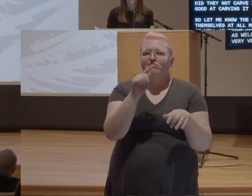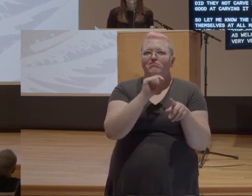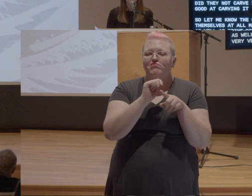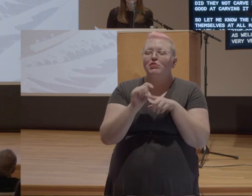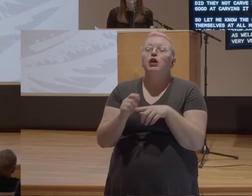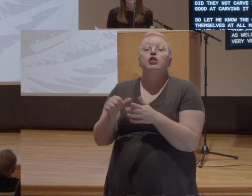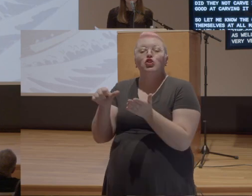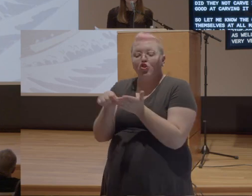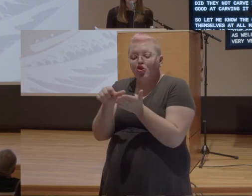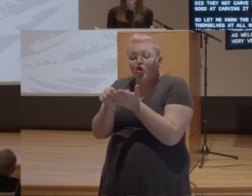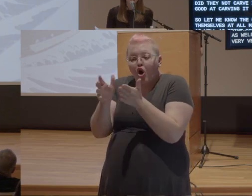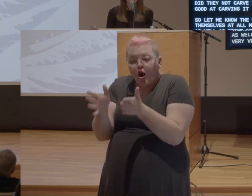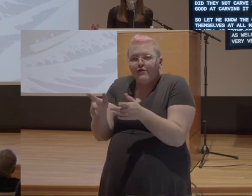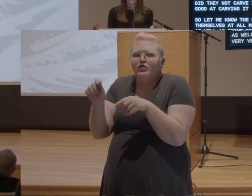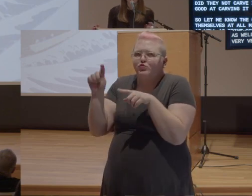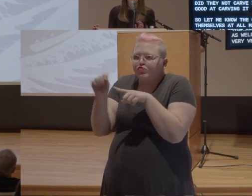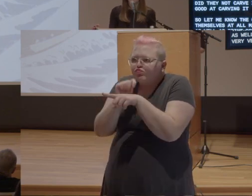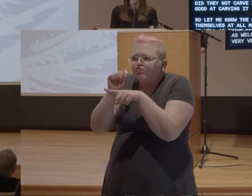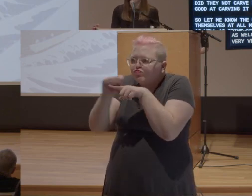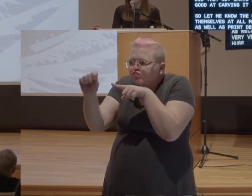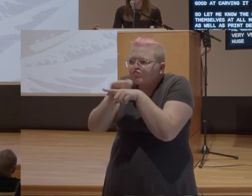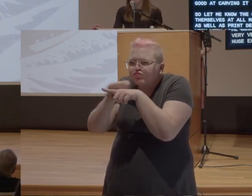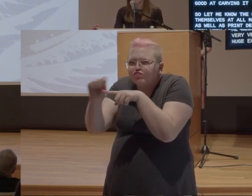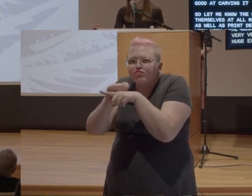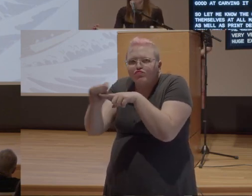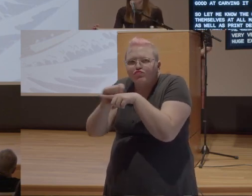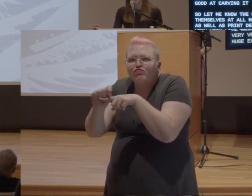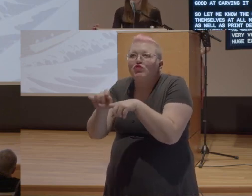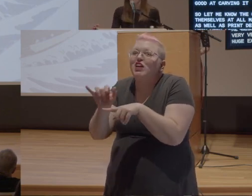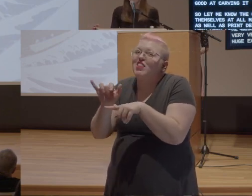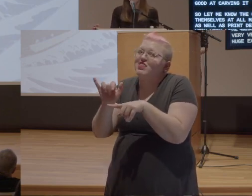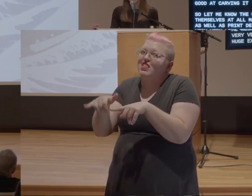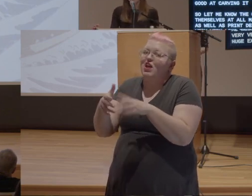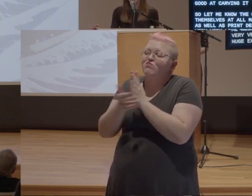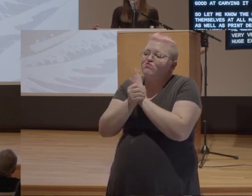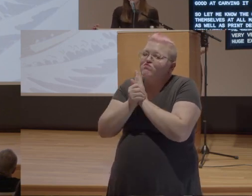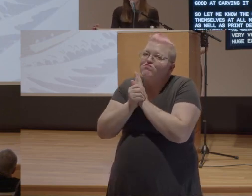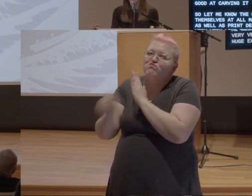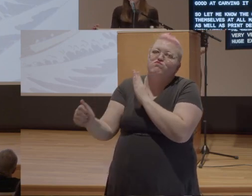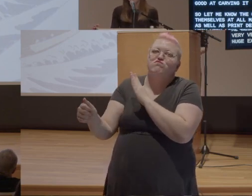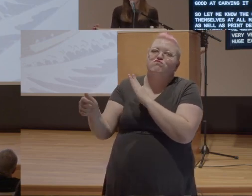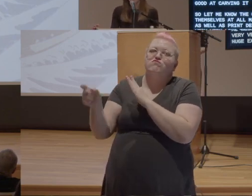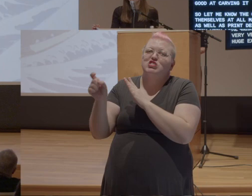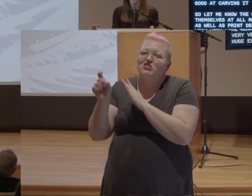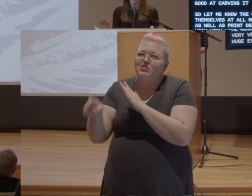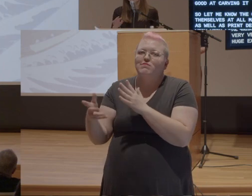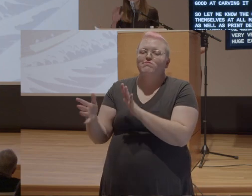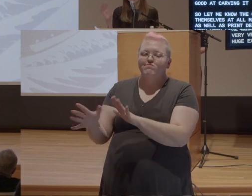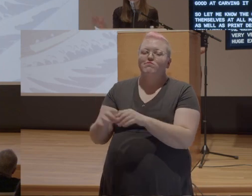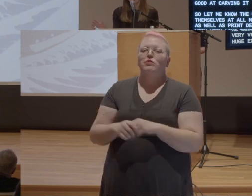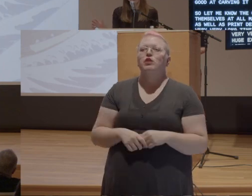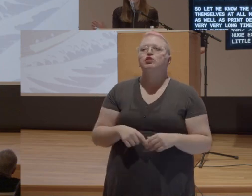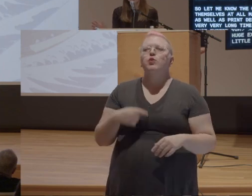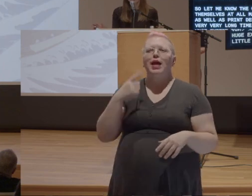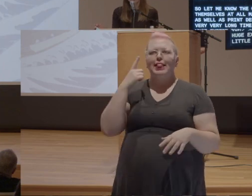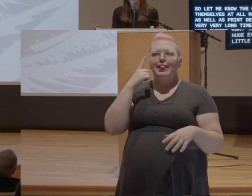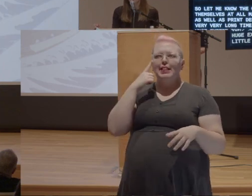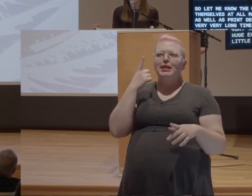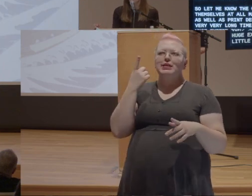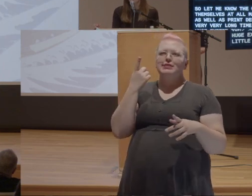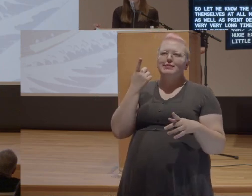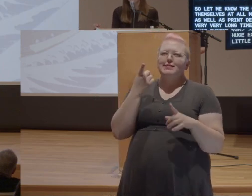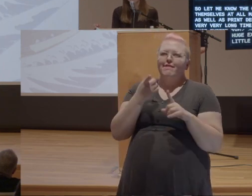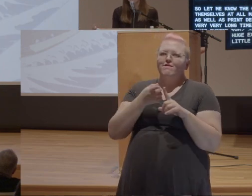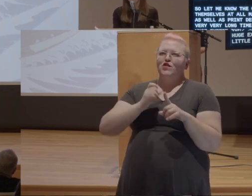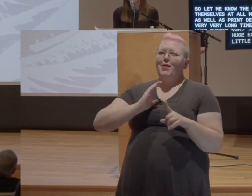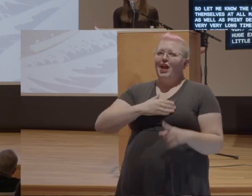become carvers. It was a huge expert skill. And so we think, from what little information we have today,